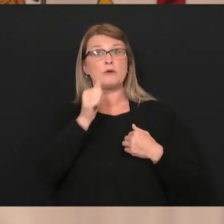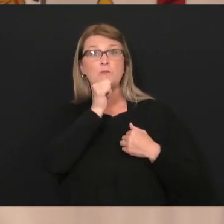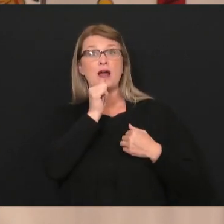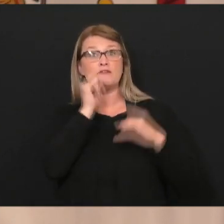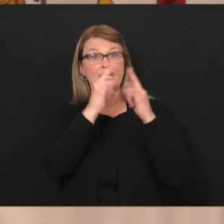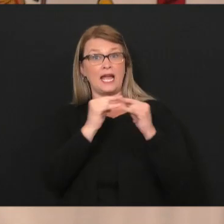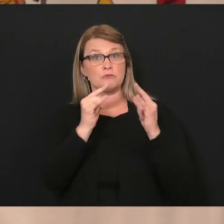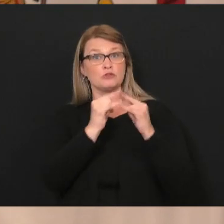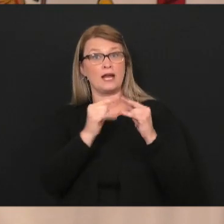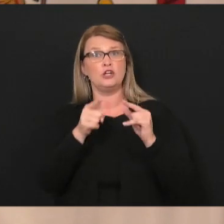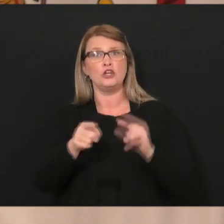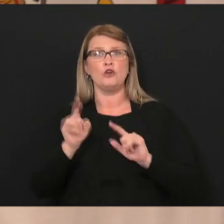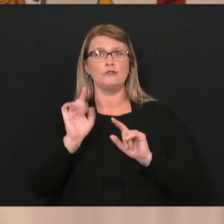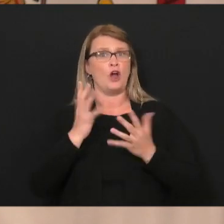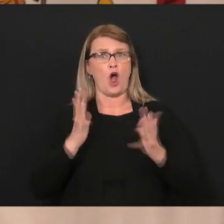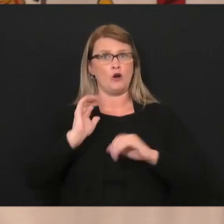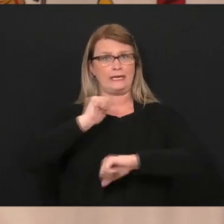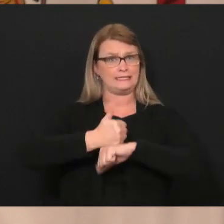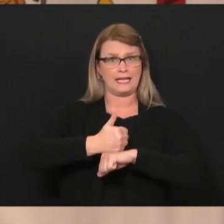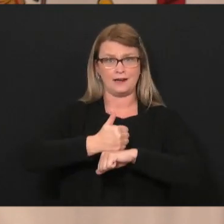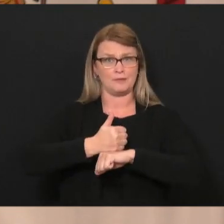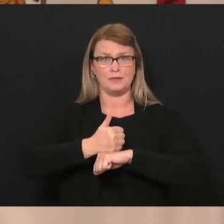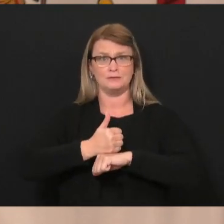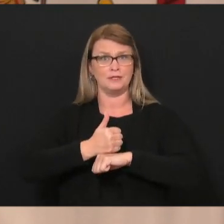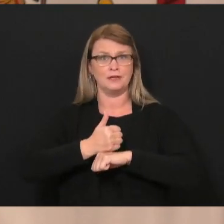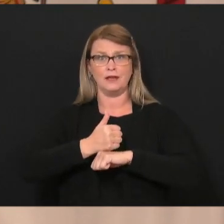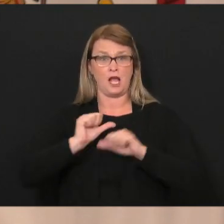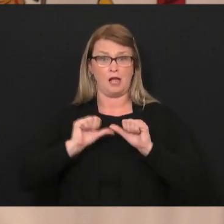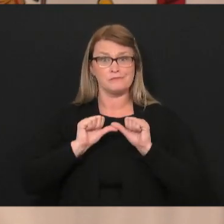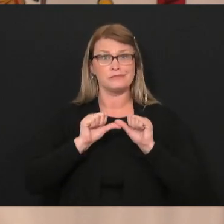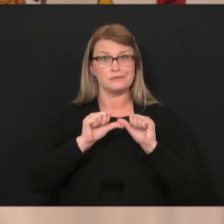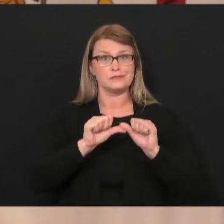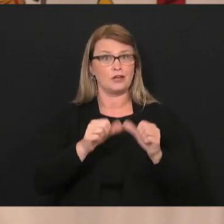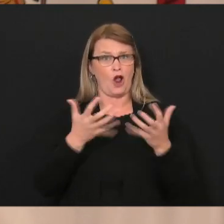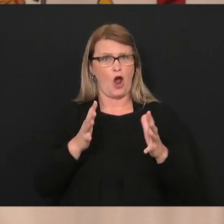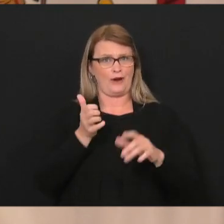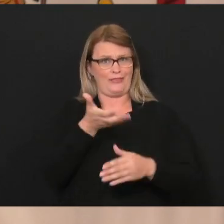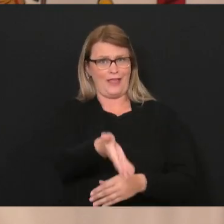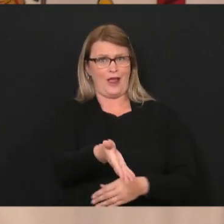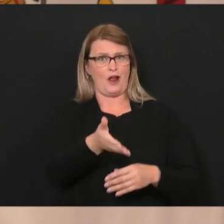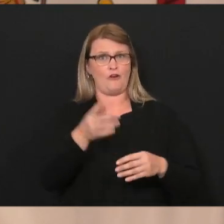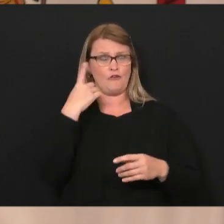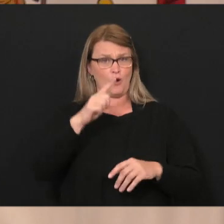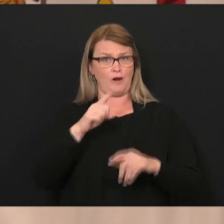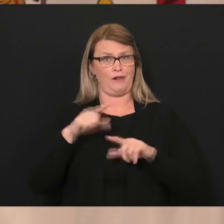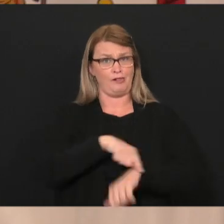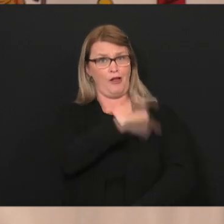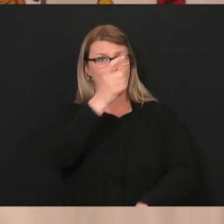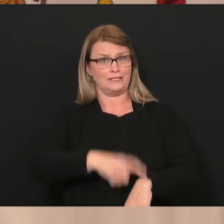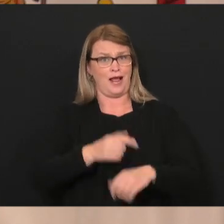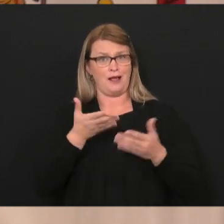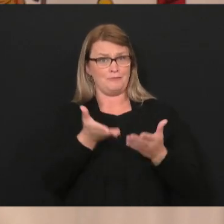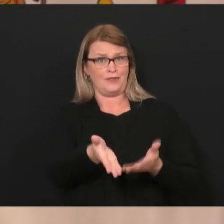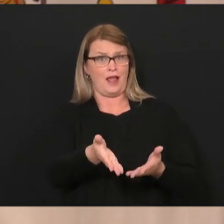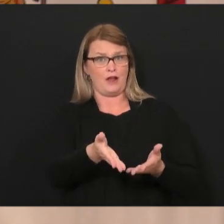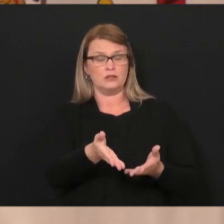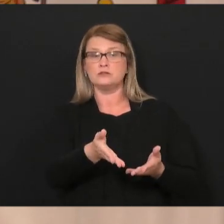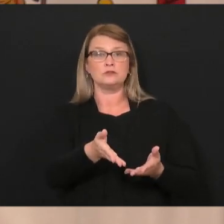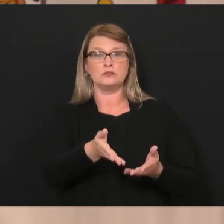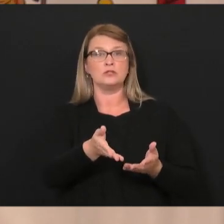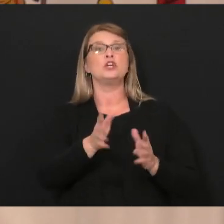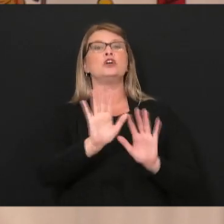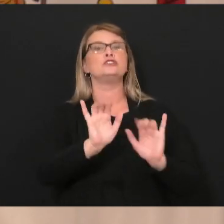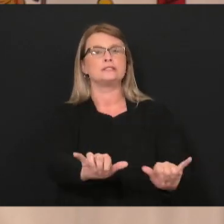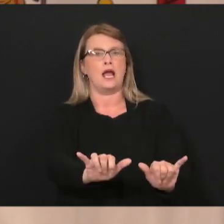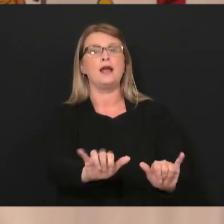you've been there in excess of over 2 weeks and you've quarantined yourself or whatever, if you've been there and everything, we're